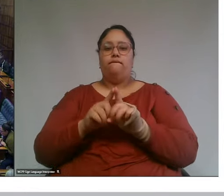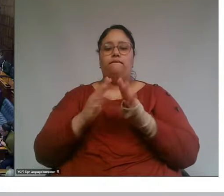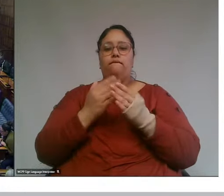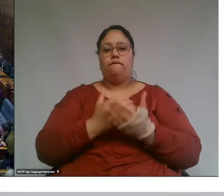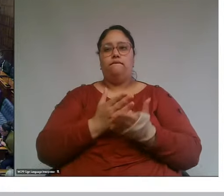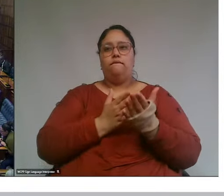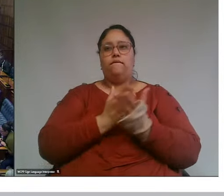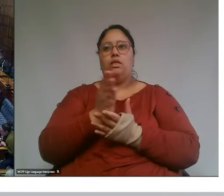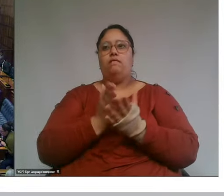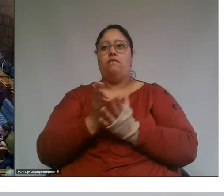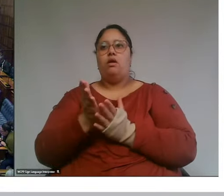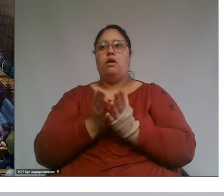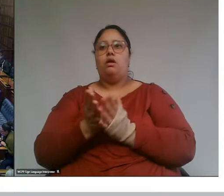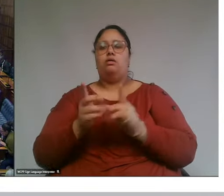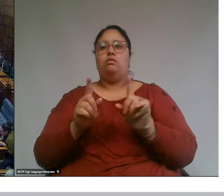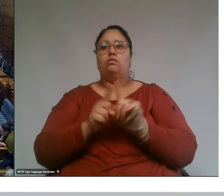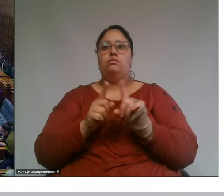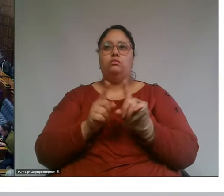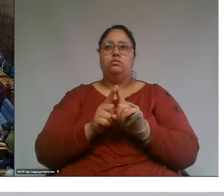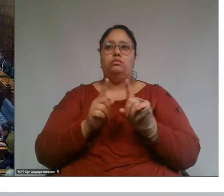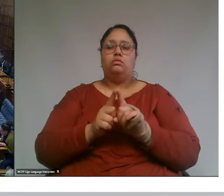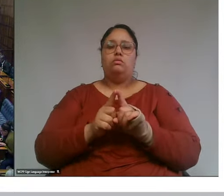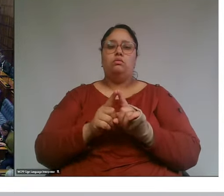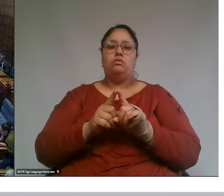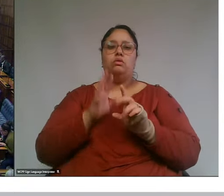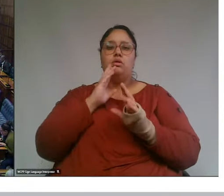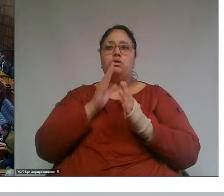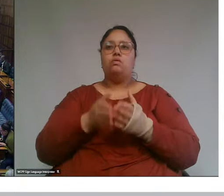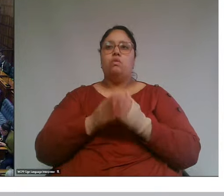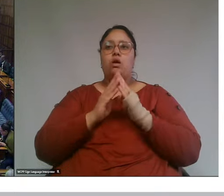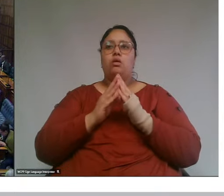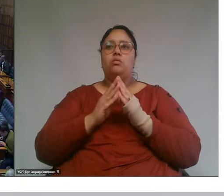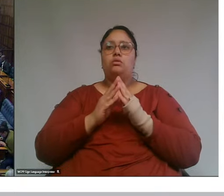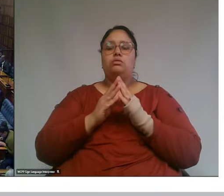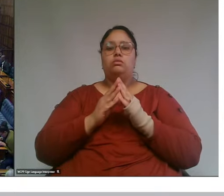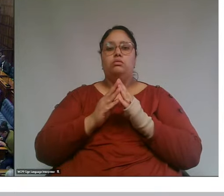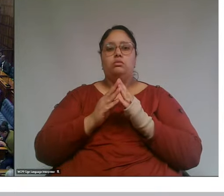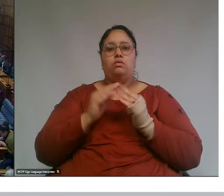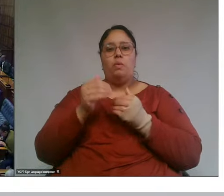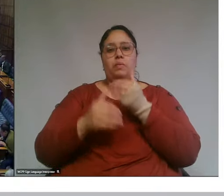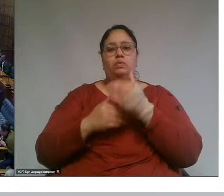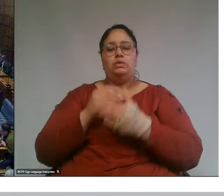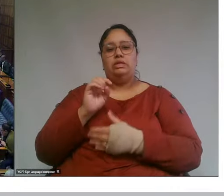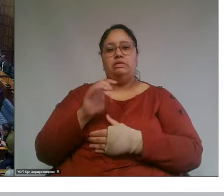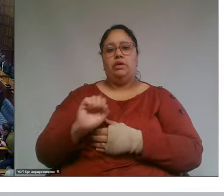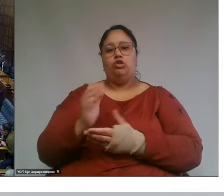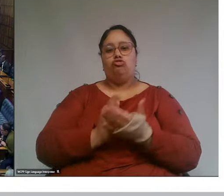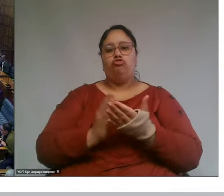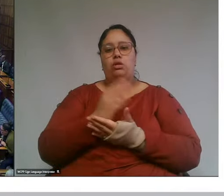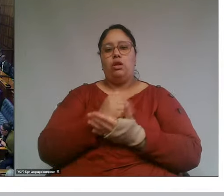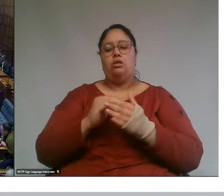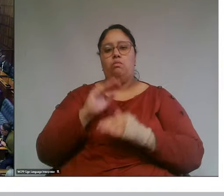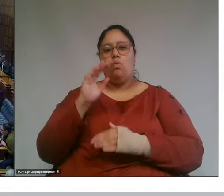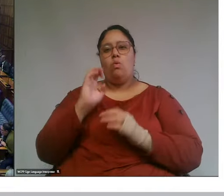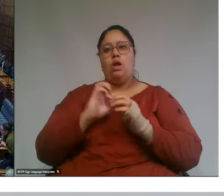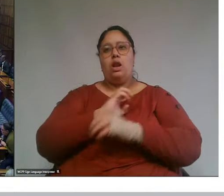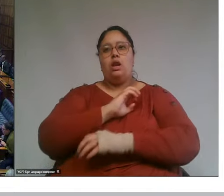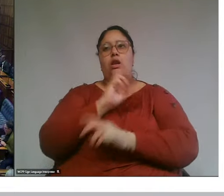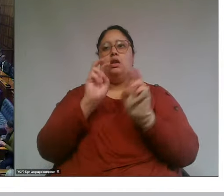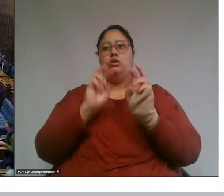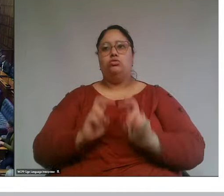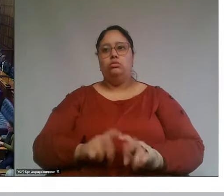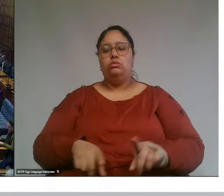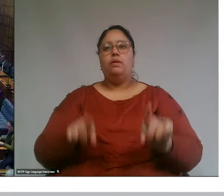excess so they would cater because of the requirements of the processors they will be generating more electricity than they will actually